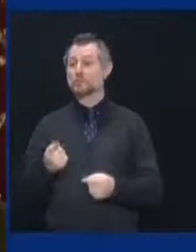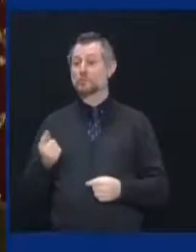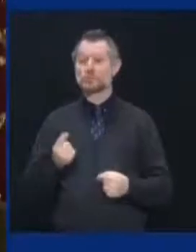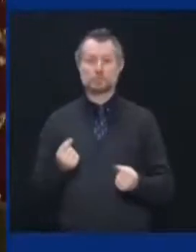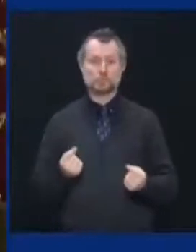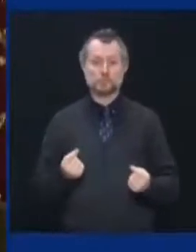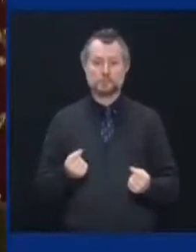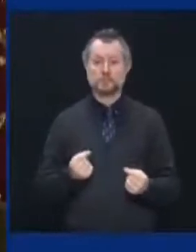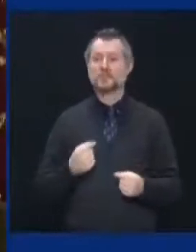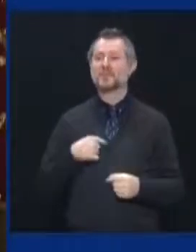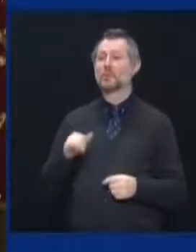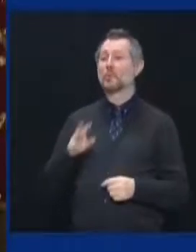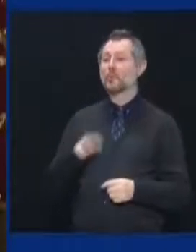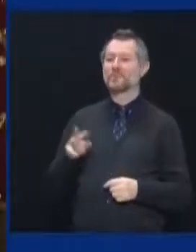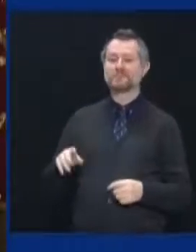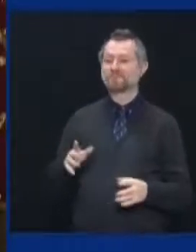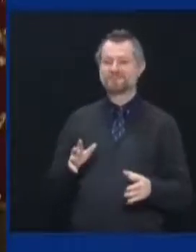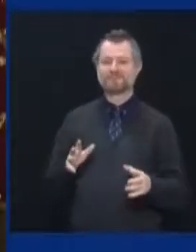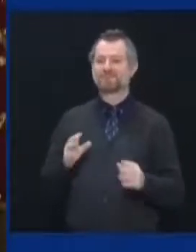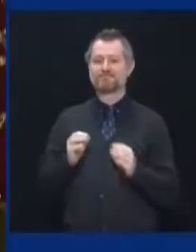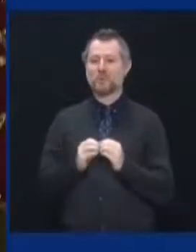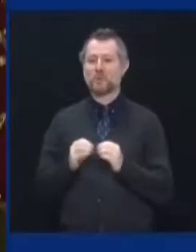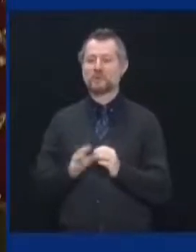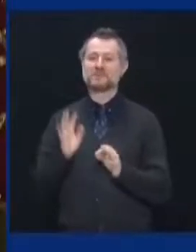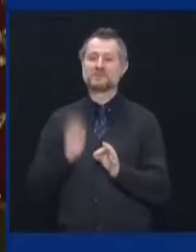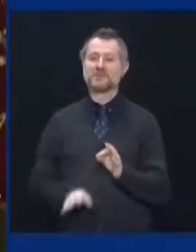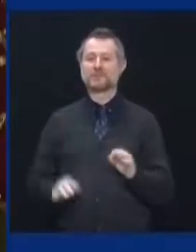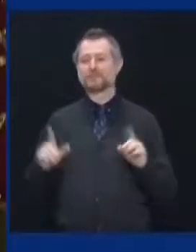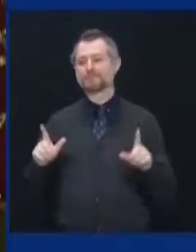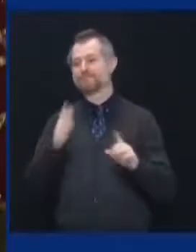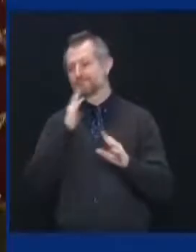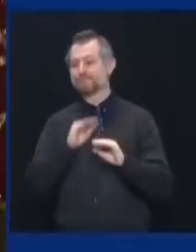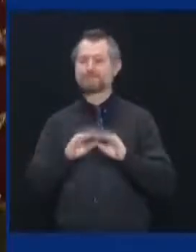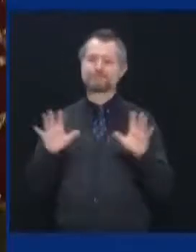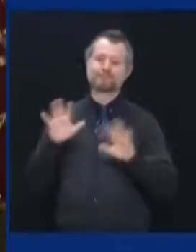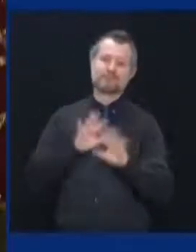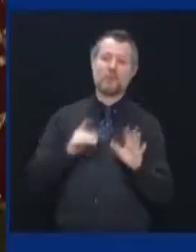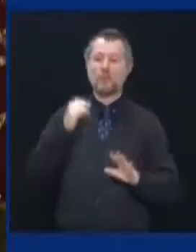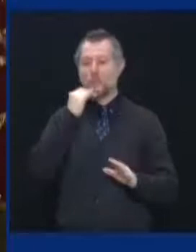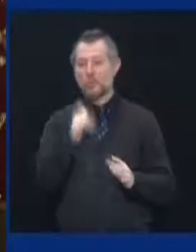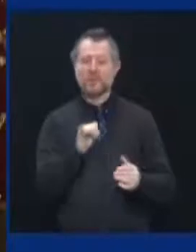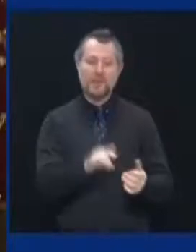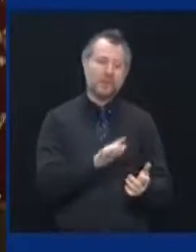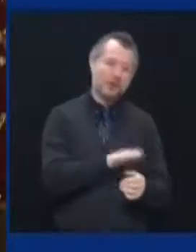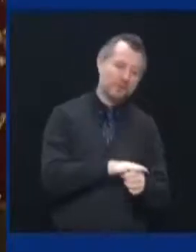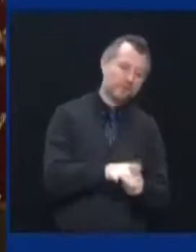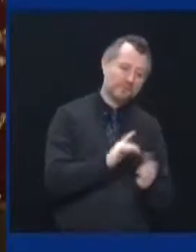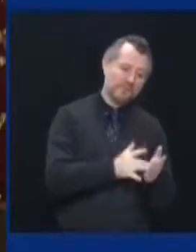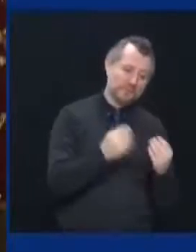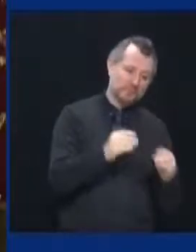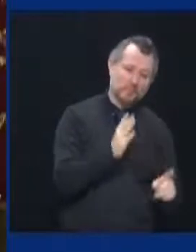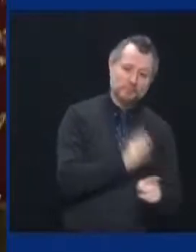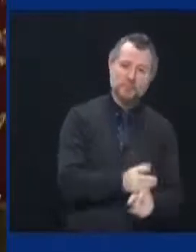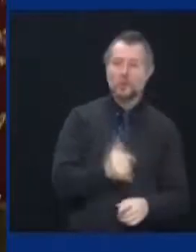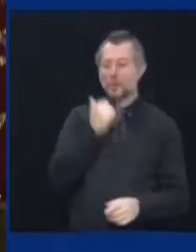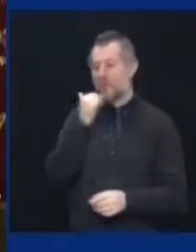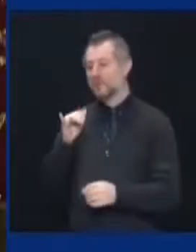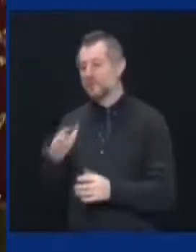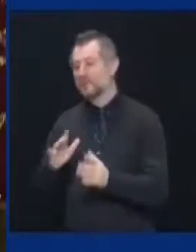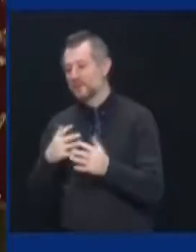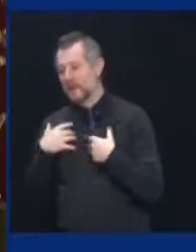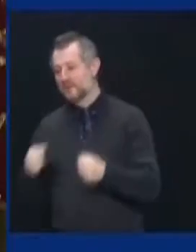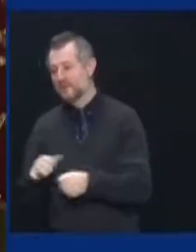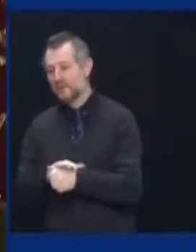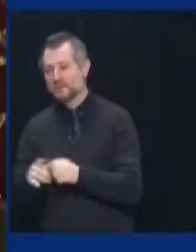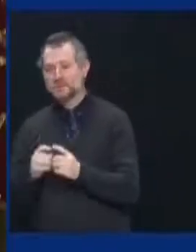the site a lot more simple and clear. People should call their local pharmacies, people should call their local health departments, people should call their